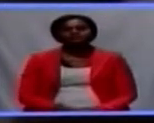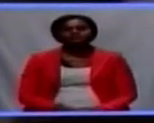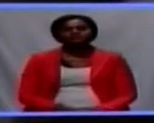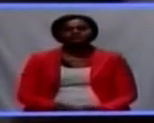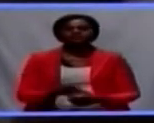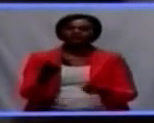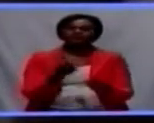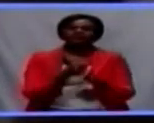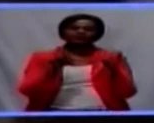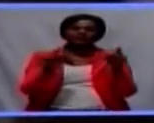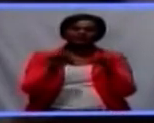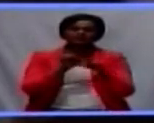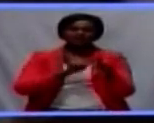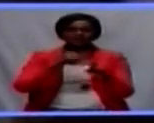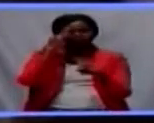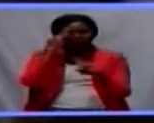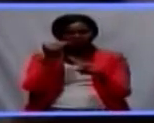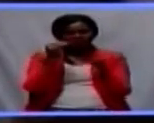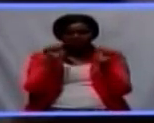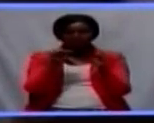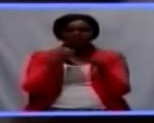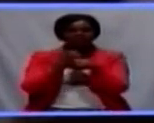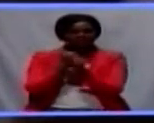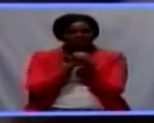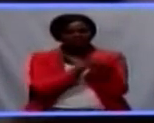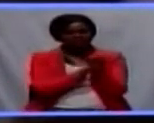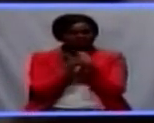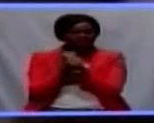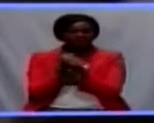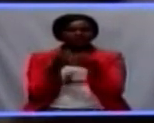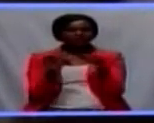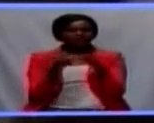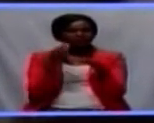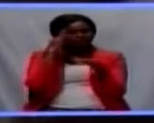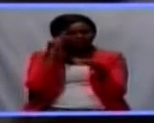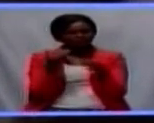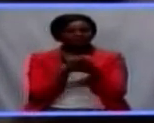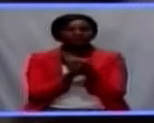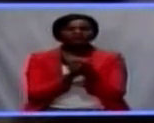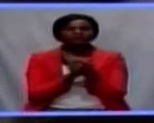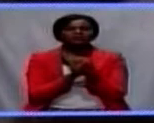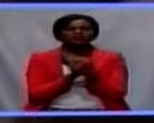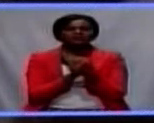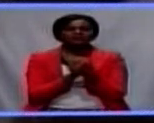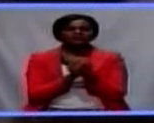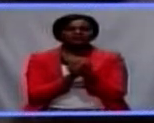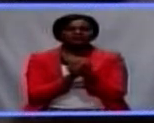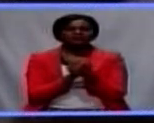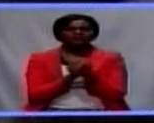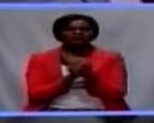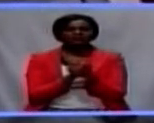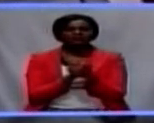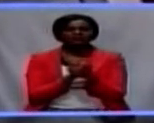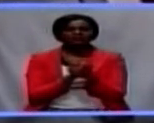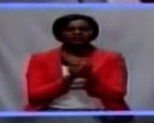comes from, and why do you think it could be cooked up, if at all? Well, you know, the